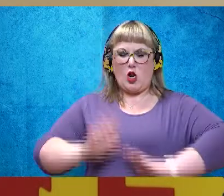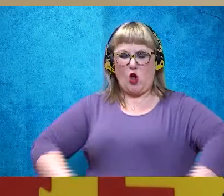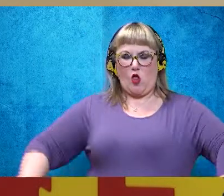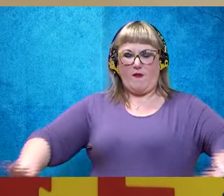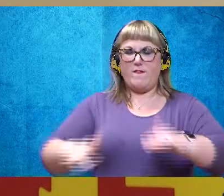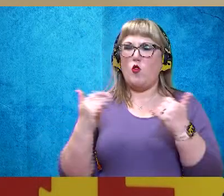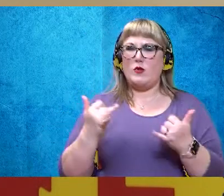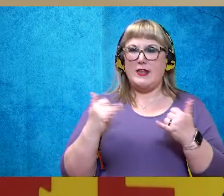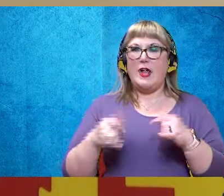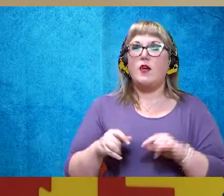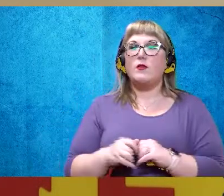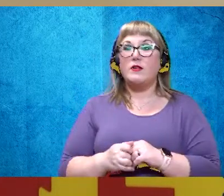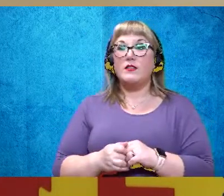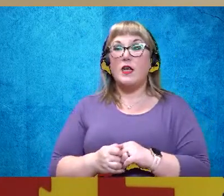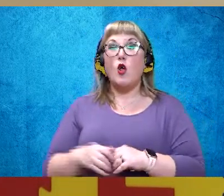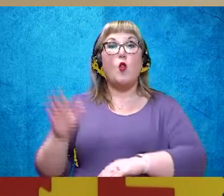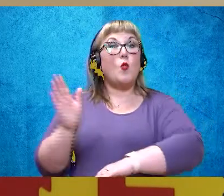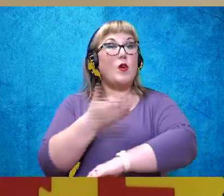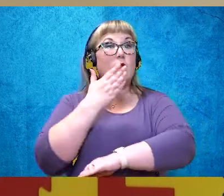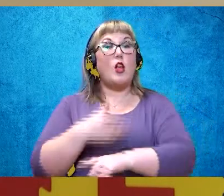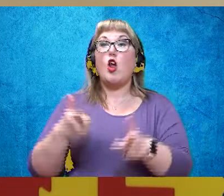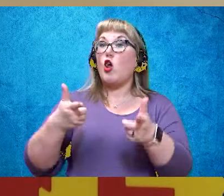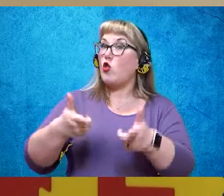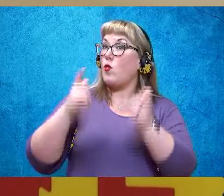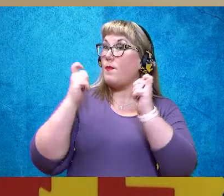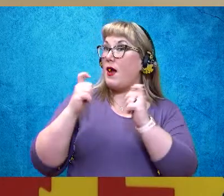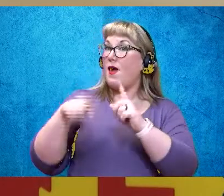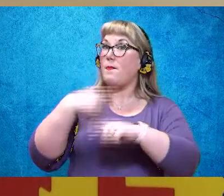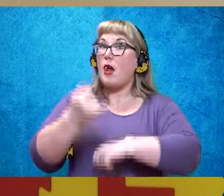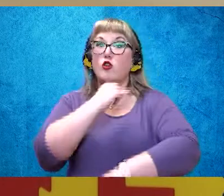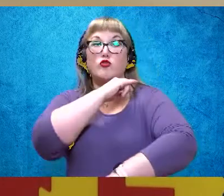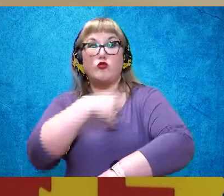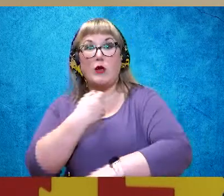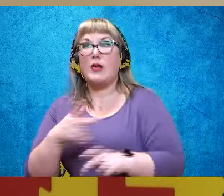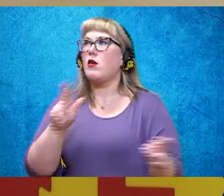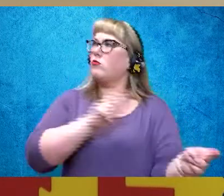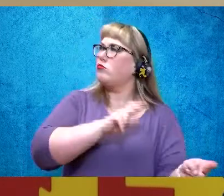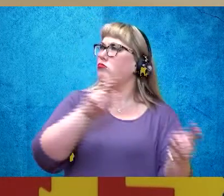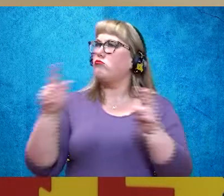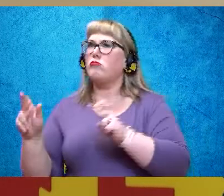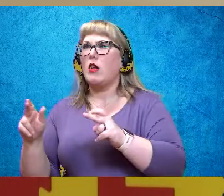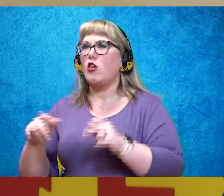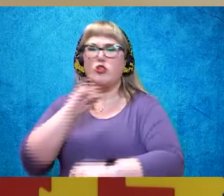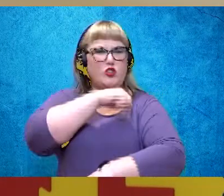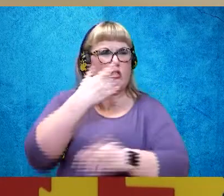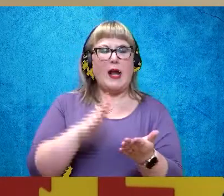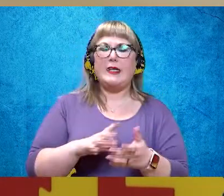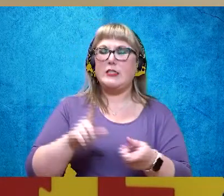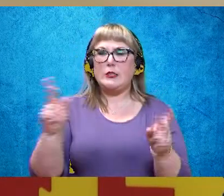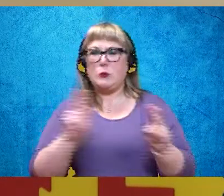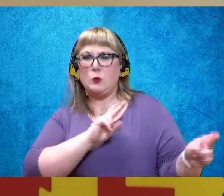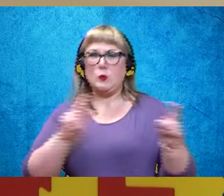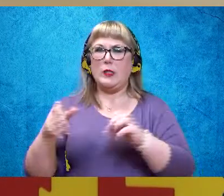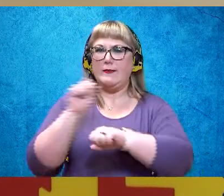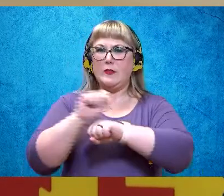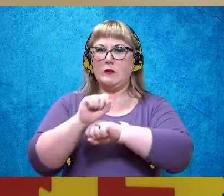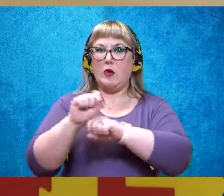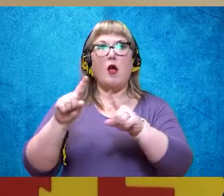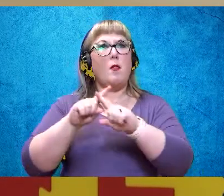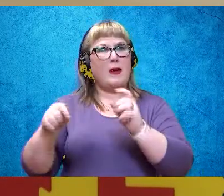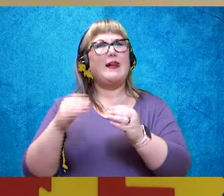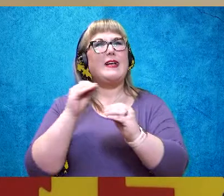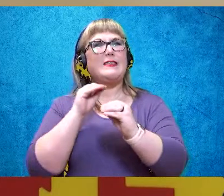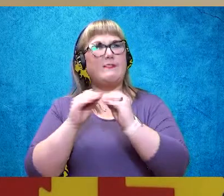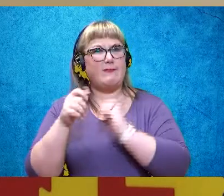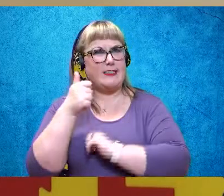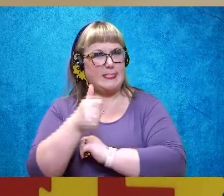be able to see me. So we're going to sing quickly about Johnny. He's getting ready for work, but before he goes to work, he has to fix himself some